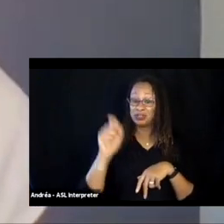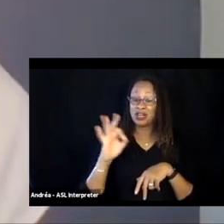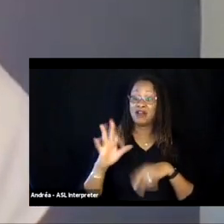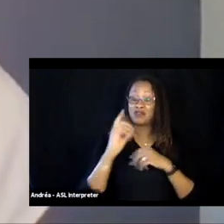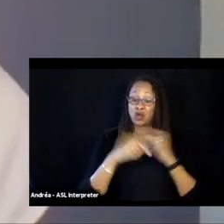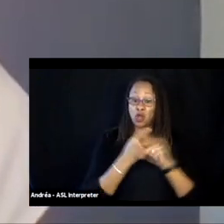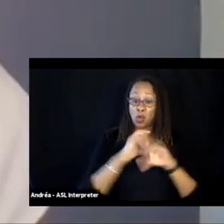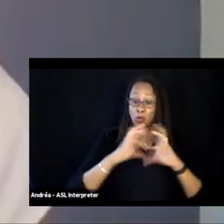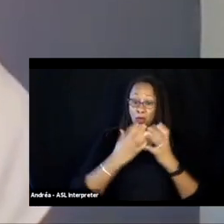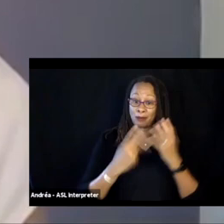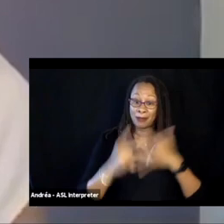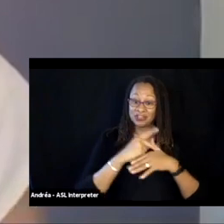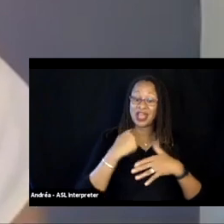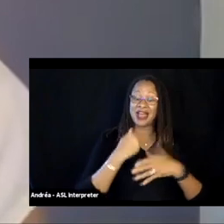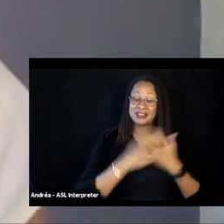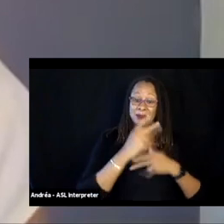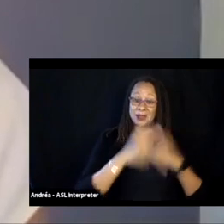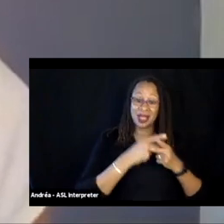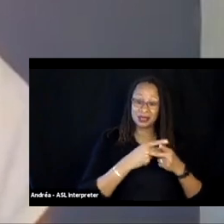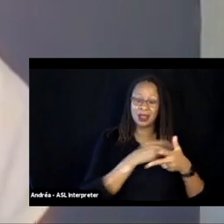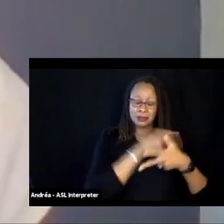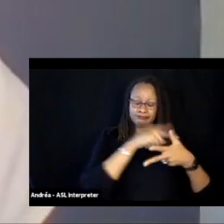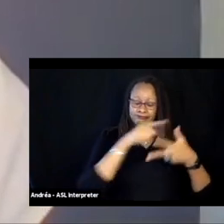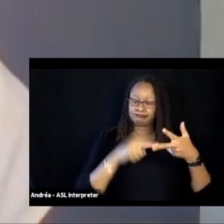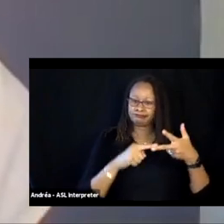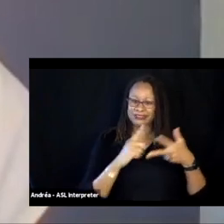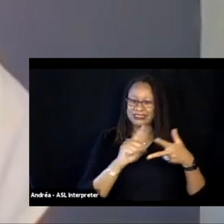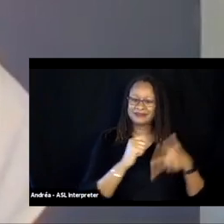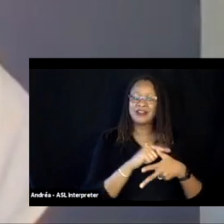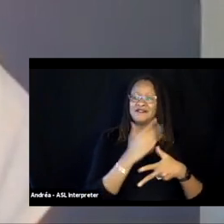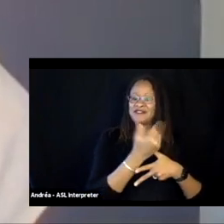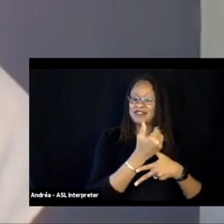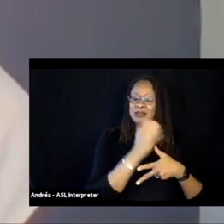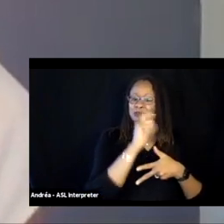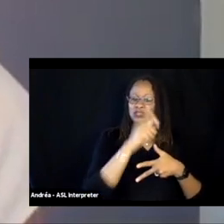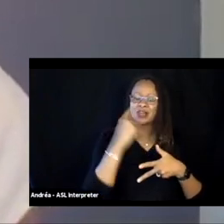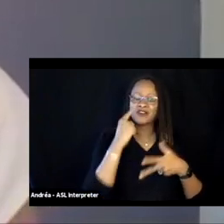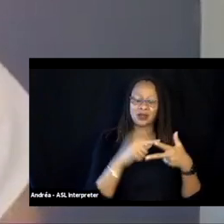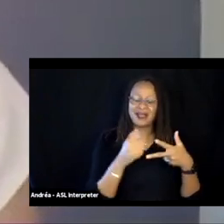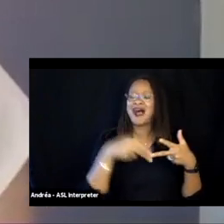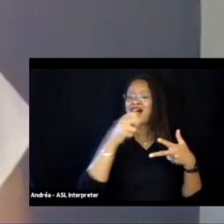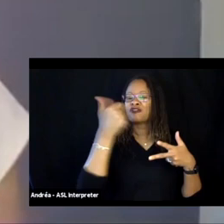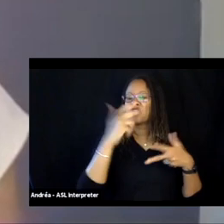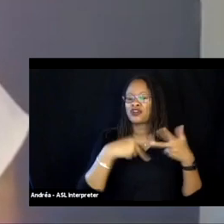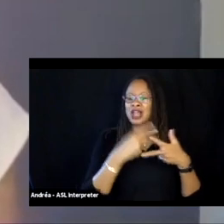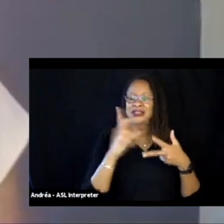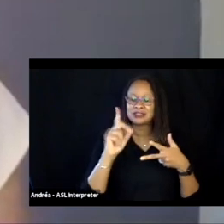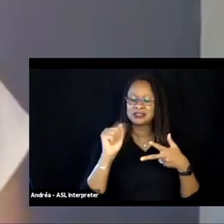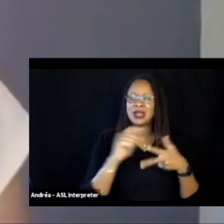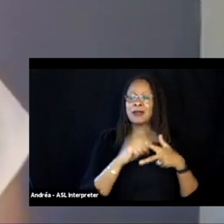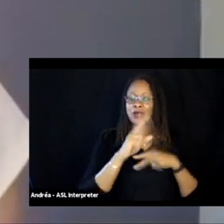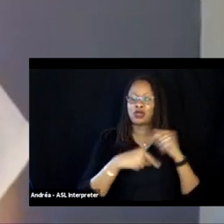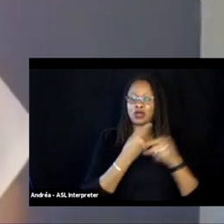has some form of those of physical disability. The number is higher for other types of disability, although a global stat